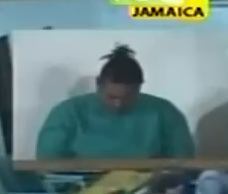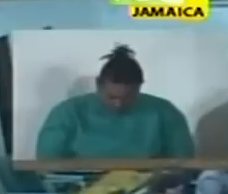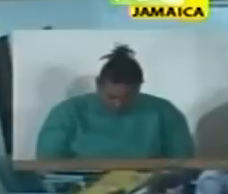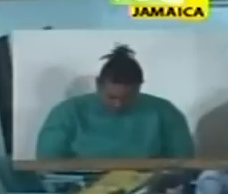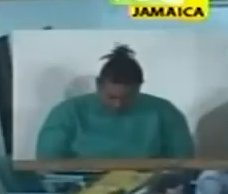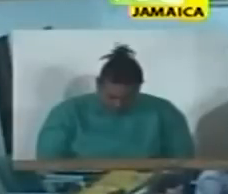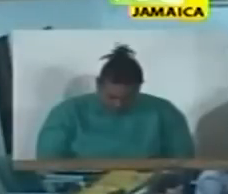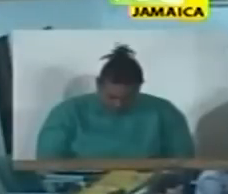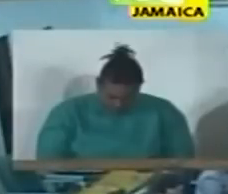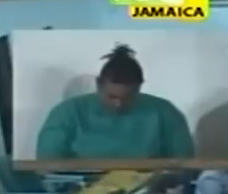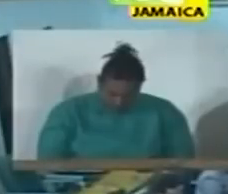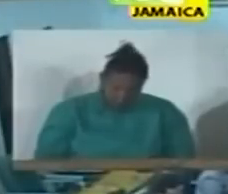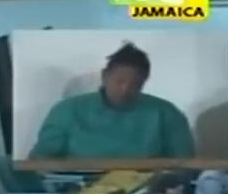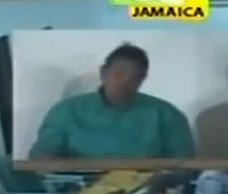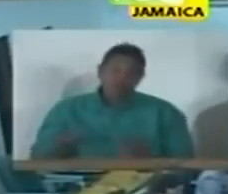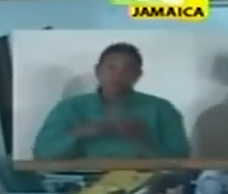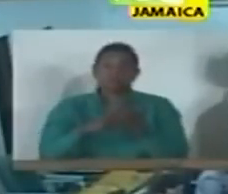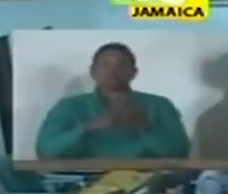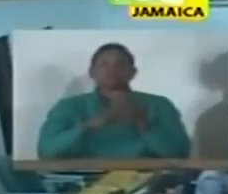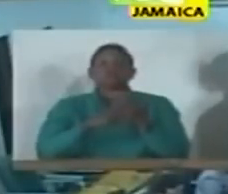papers,